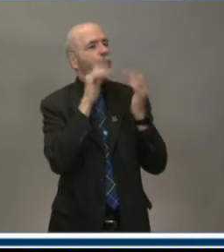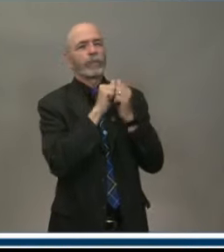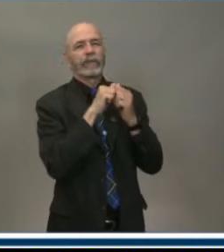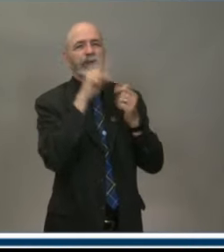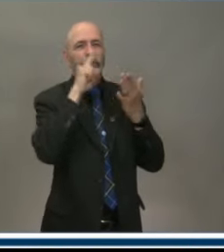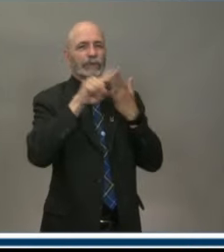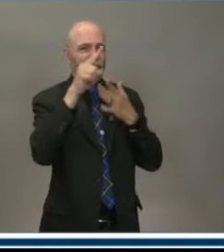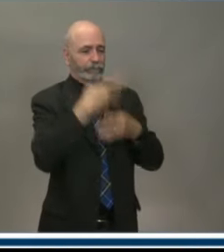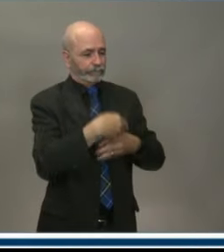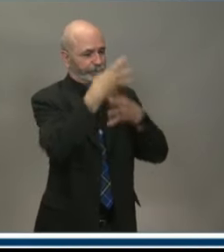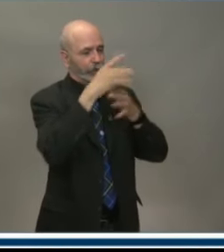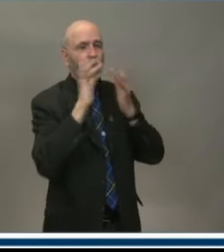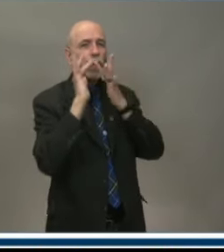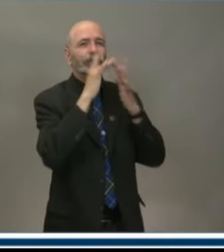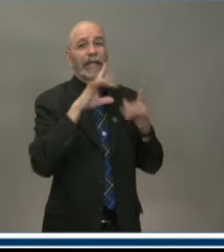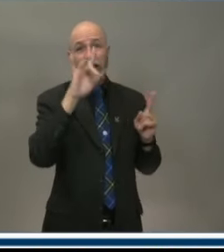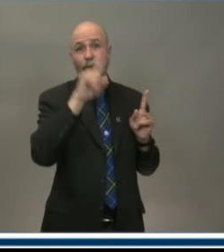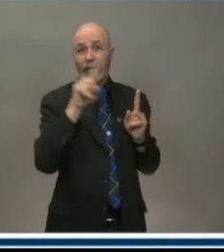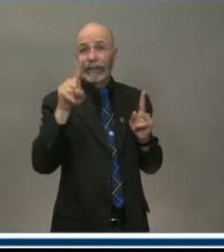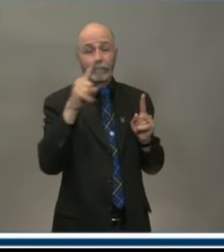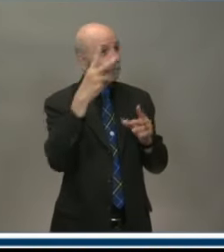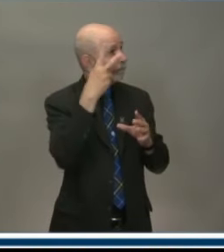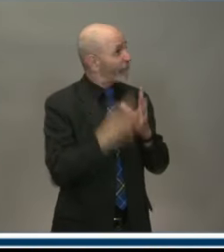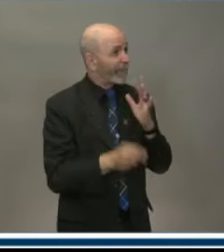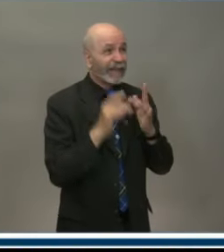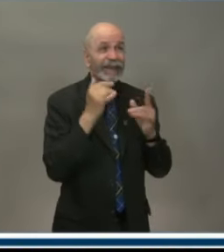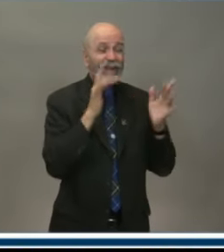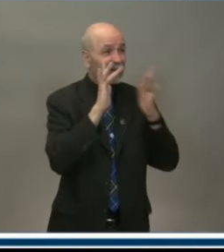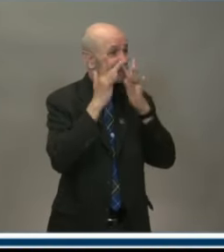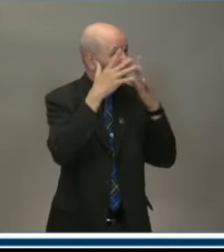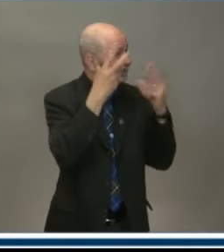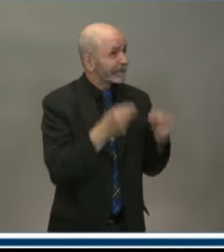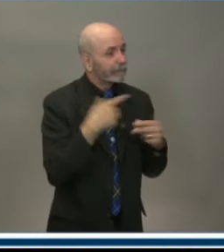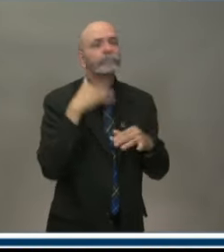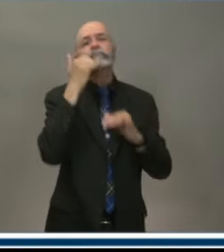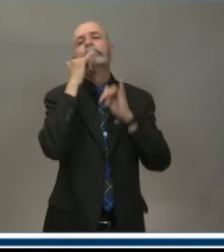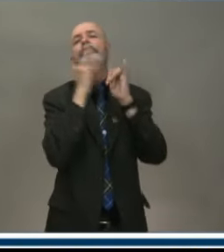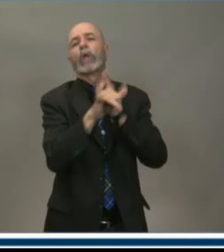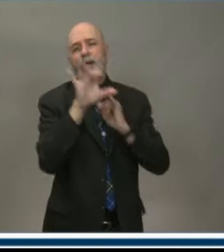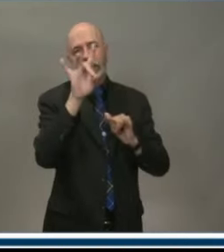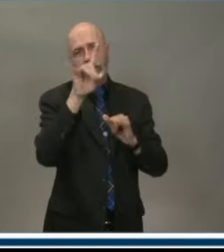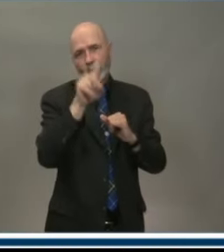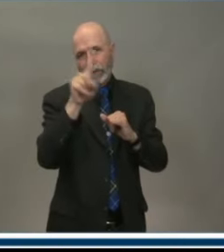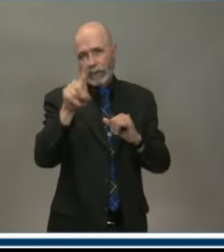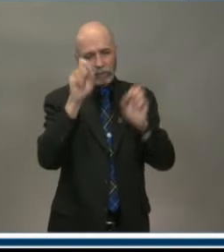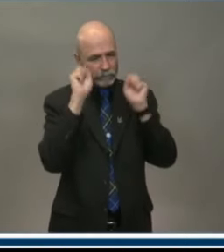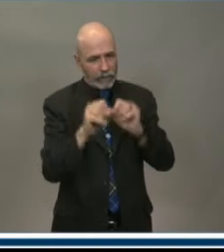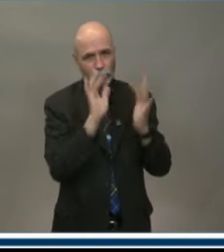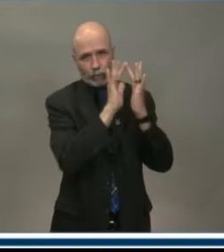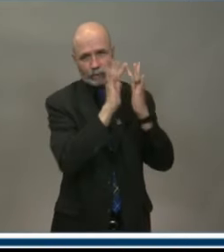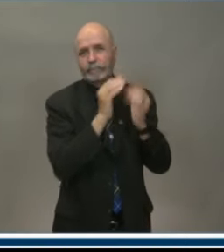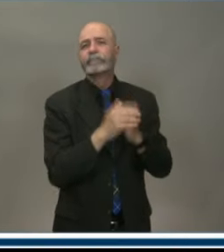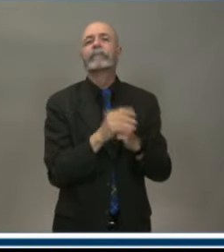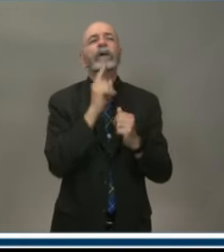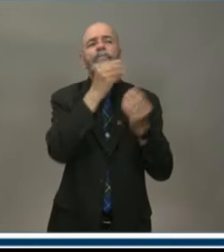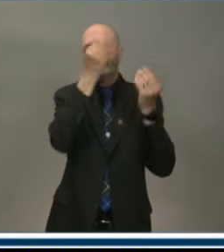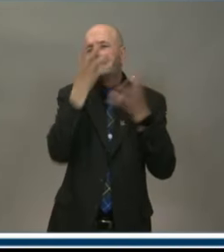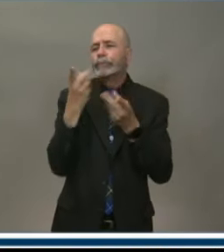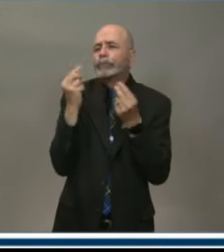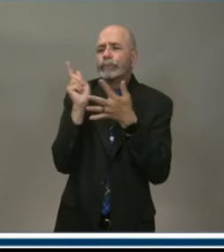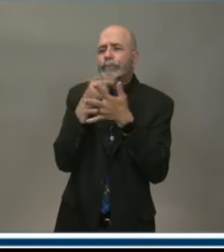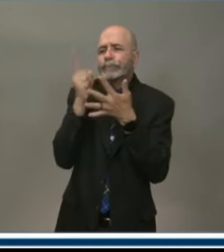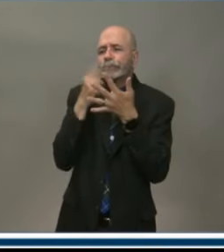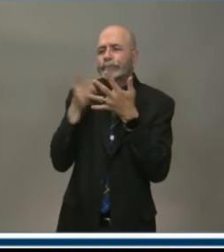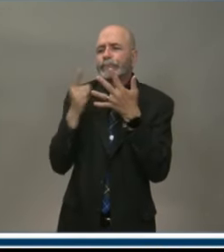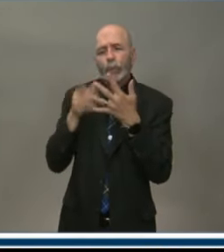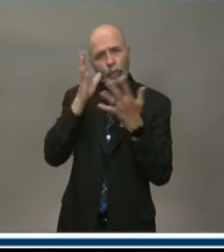assessment, if you don't have online capacity, calling 811, and you'll get further directions regarding testing from there. One